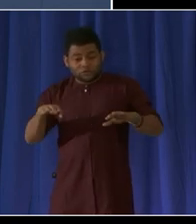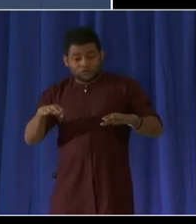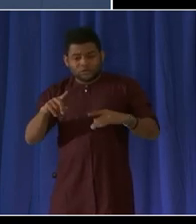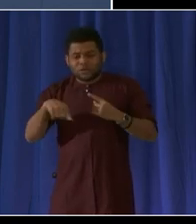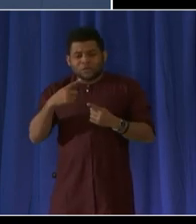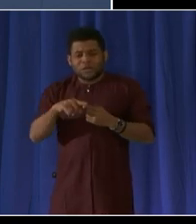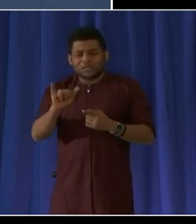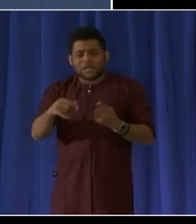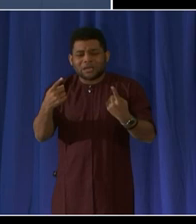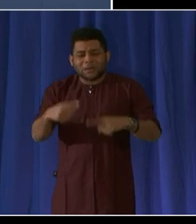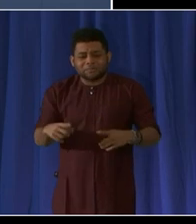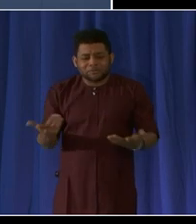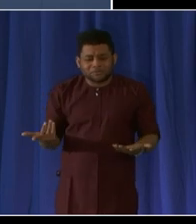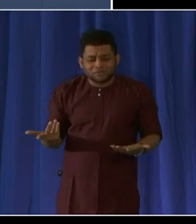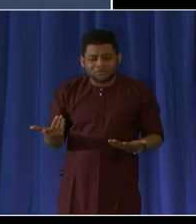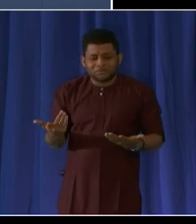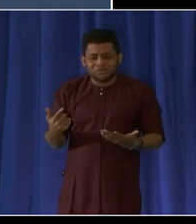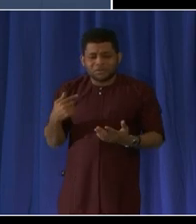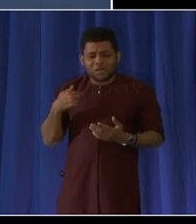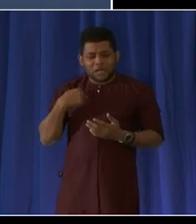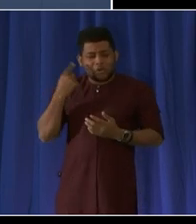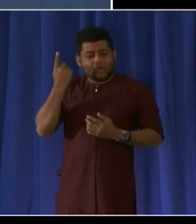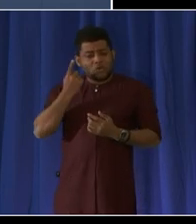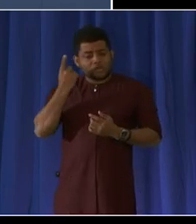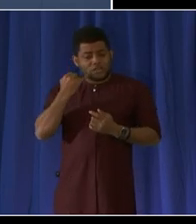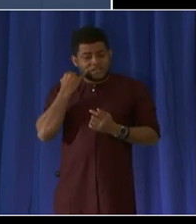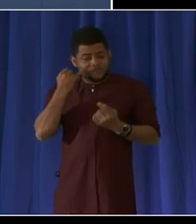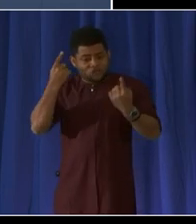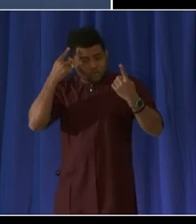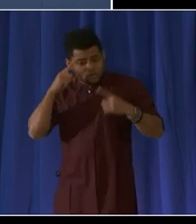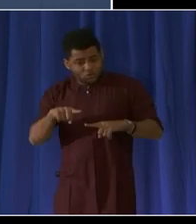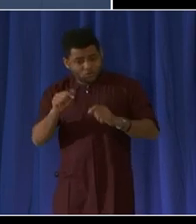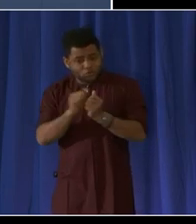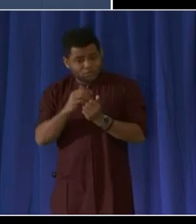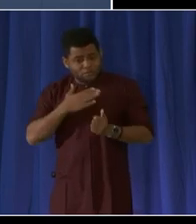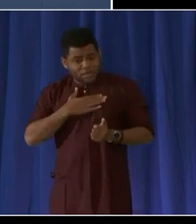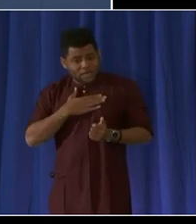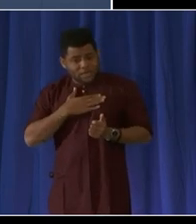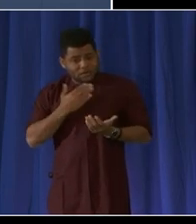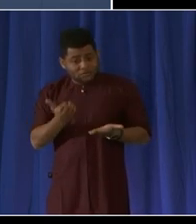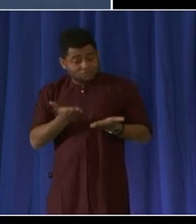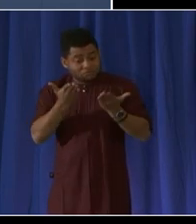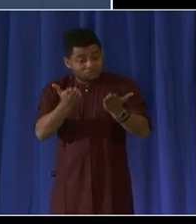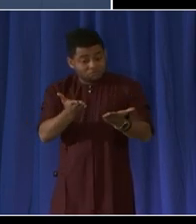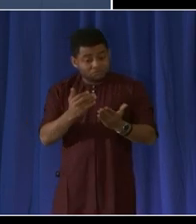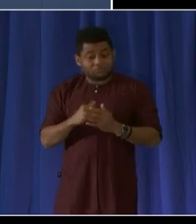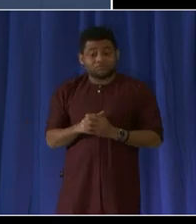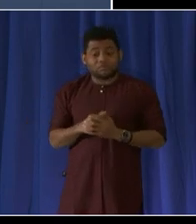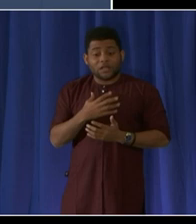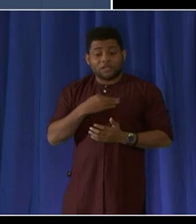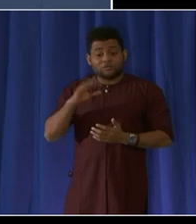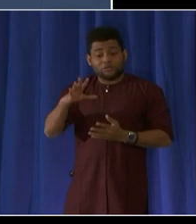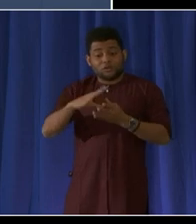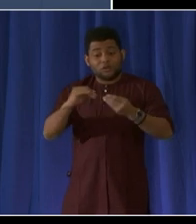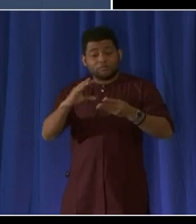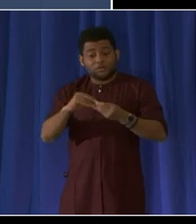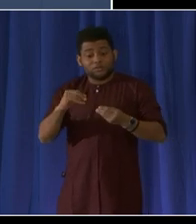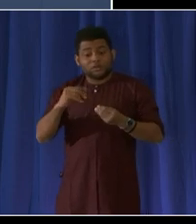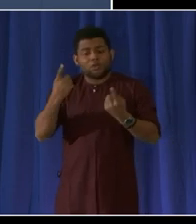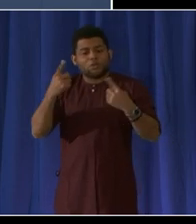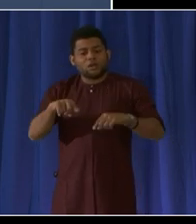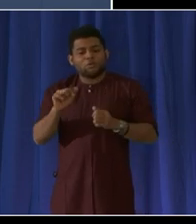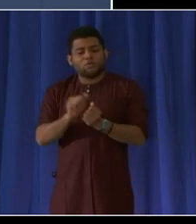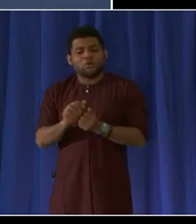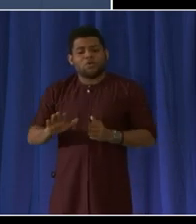profile. Love to hear if you agree with my supposition and your comments on what's happening around